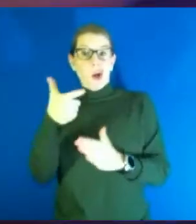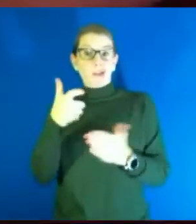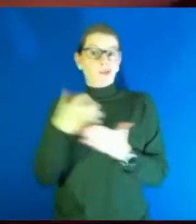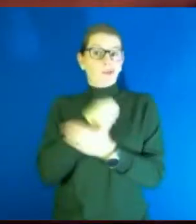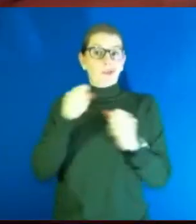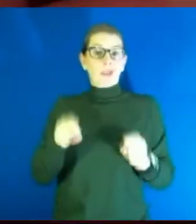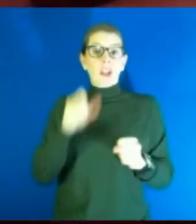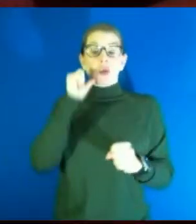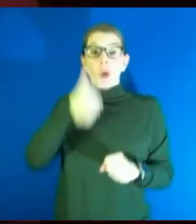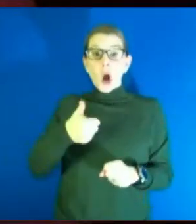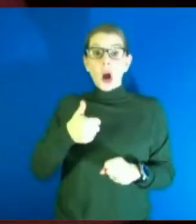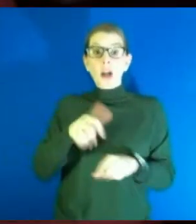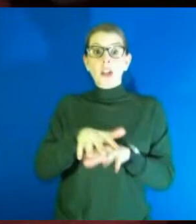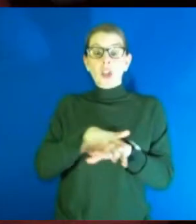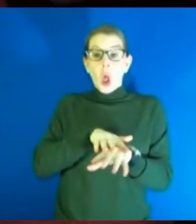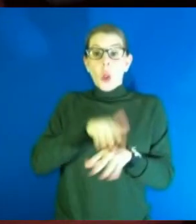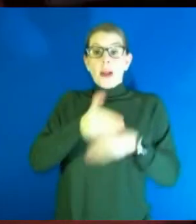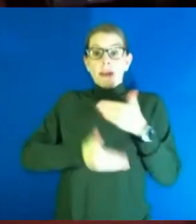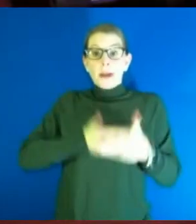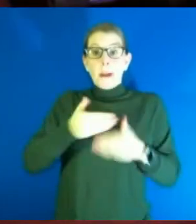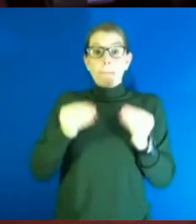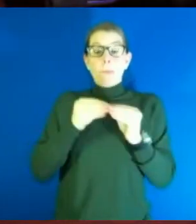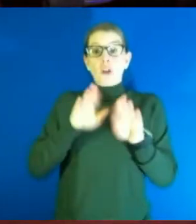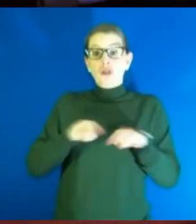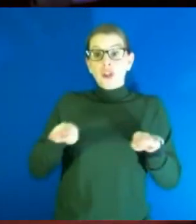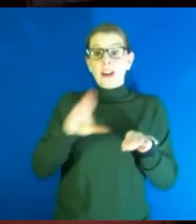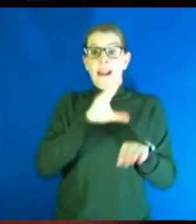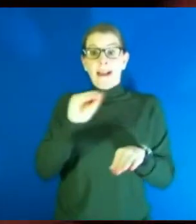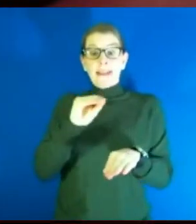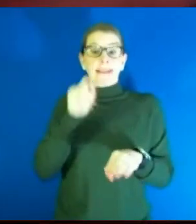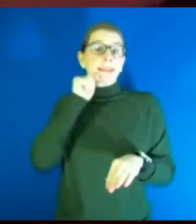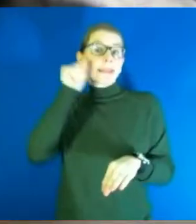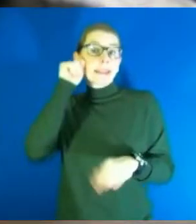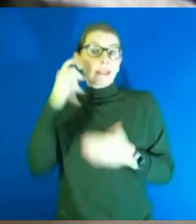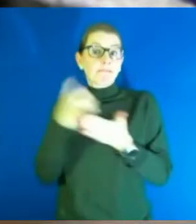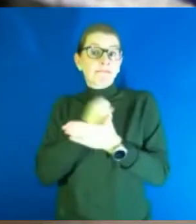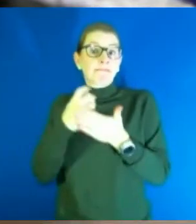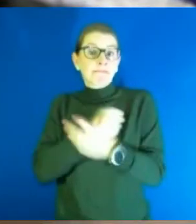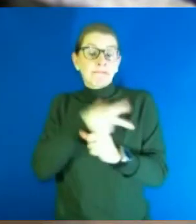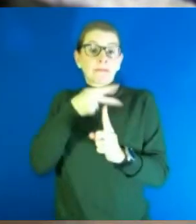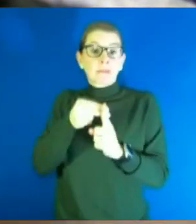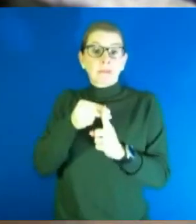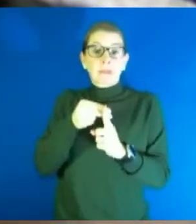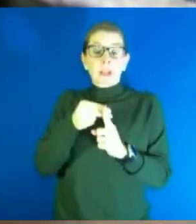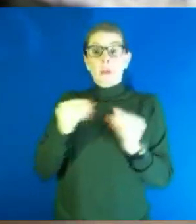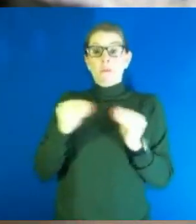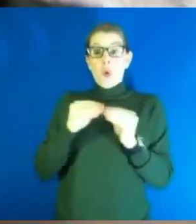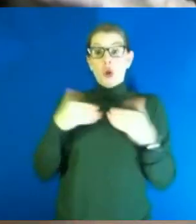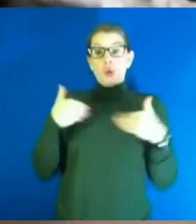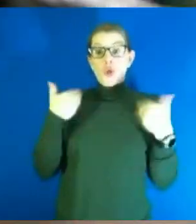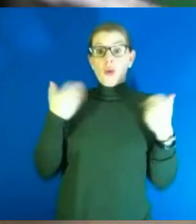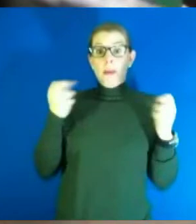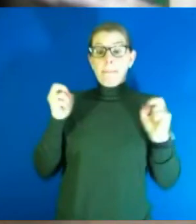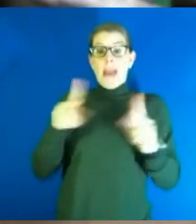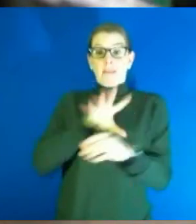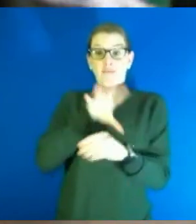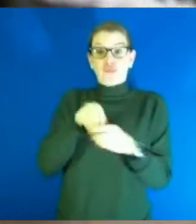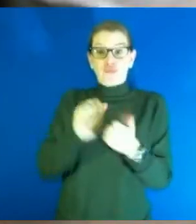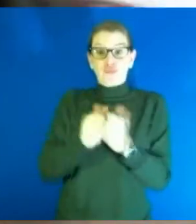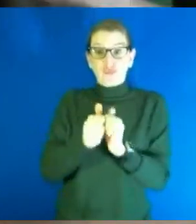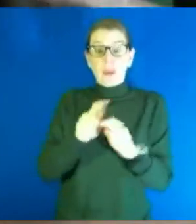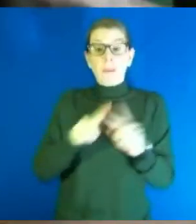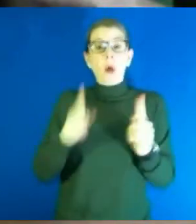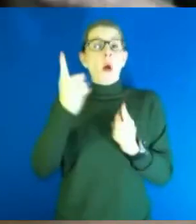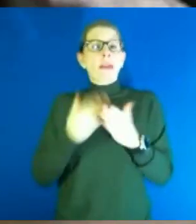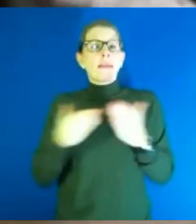tomorrow, slowly more children and teens are getting their COVID vaccine. More youth are heading back to play sports. But there is one thing